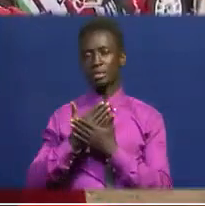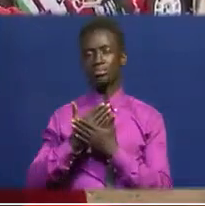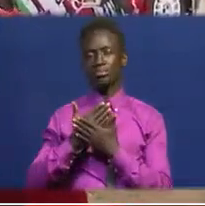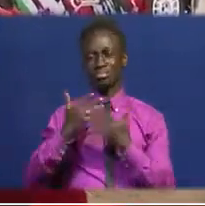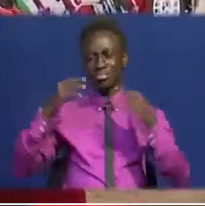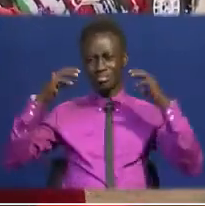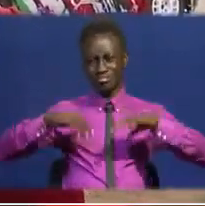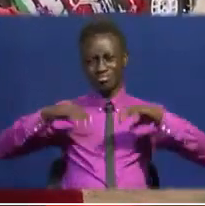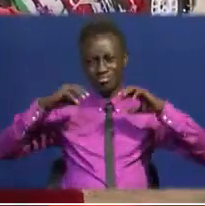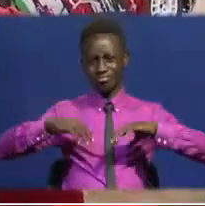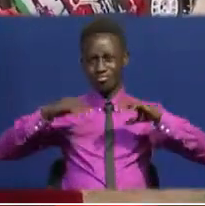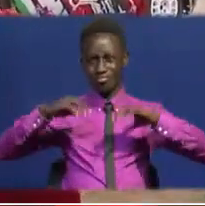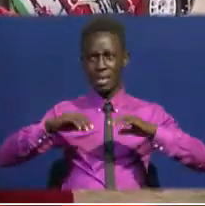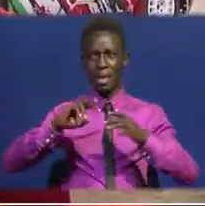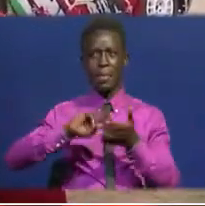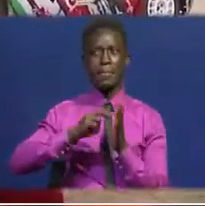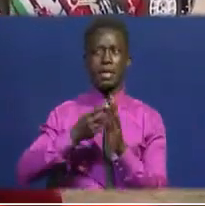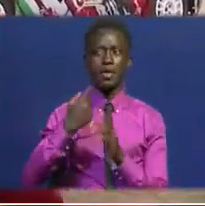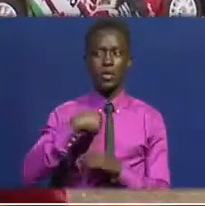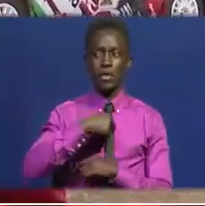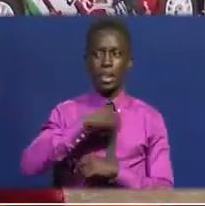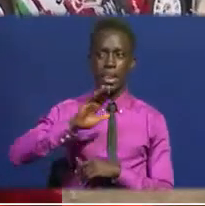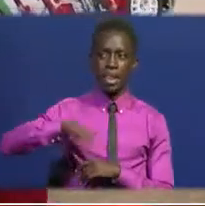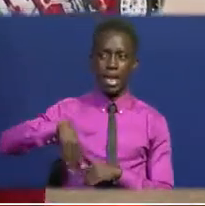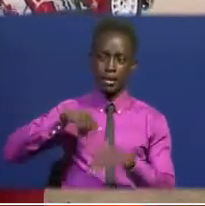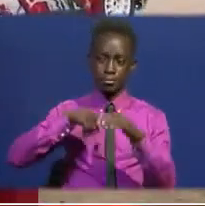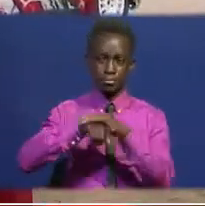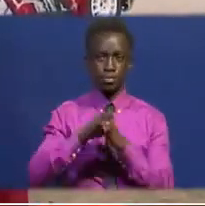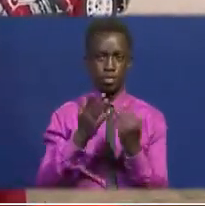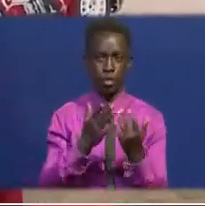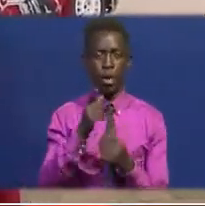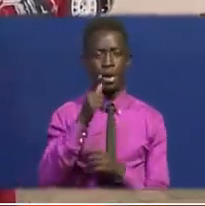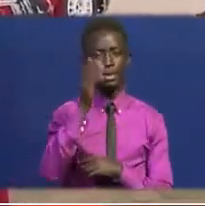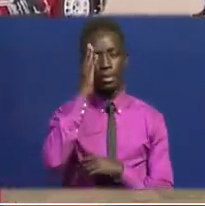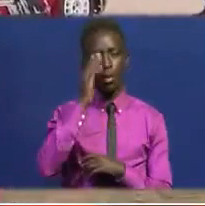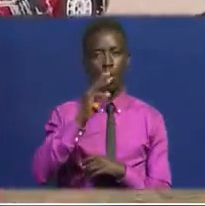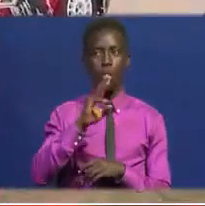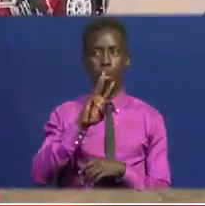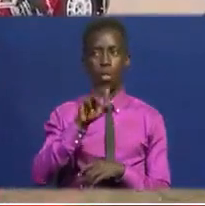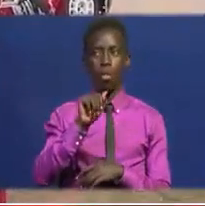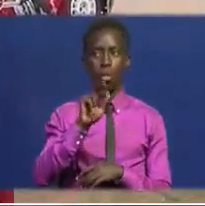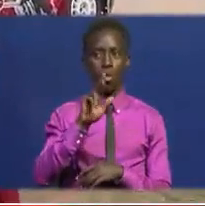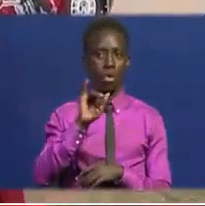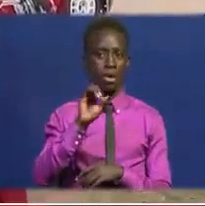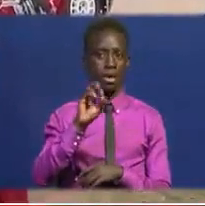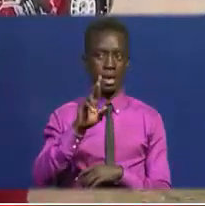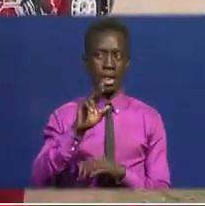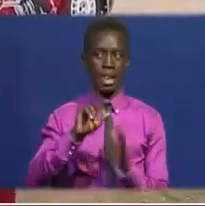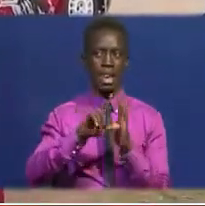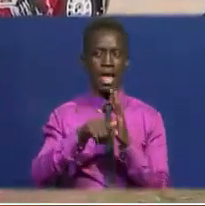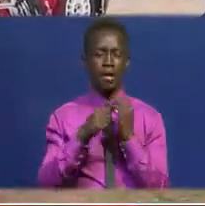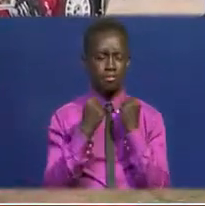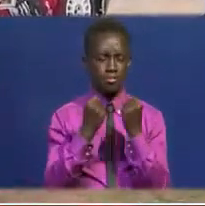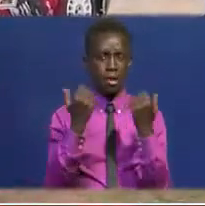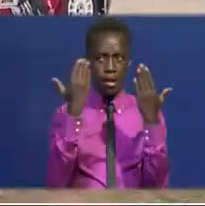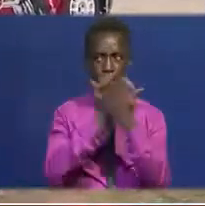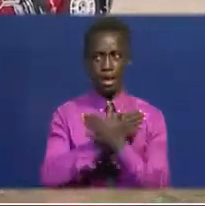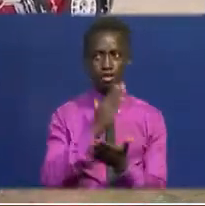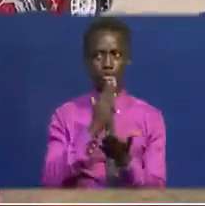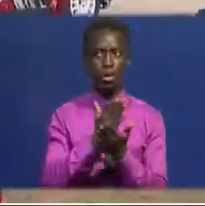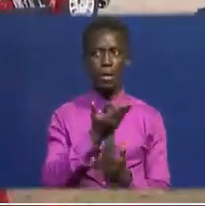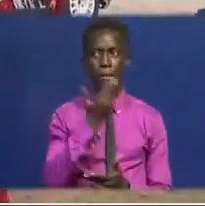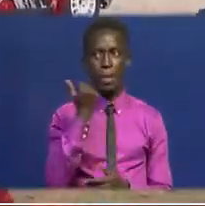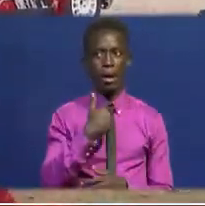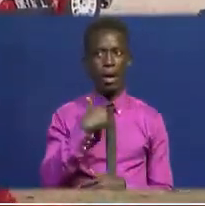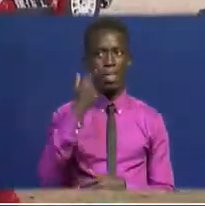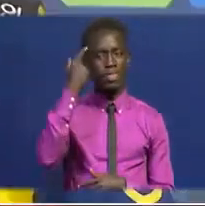So we were pretty late into the Sleeping Warrior stage. And actually for the last hour, drove in the dark. And I drove better, I thought, than